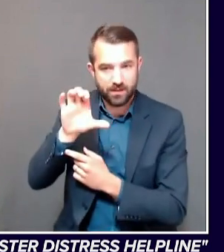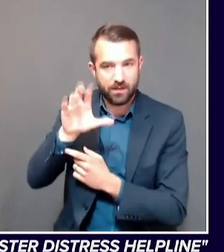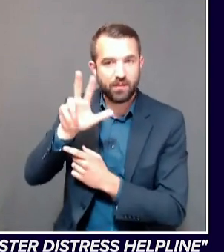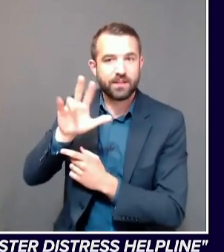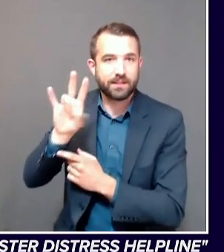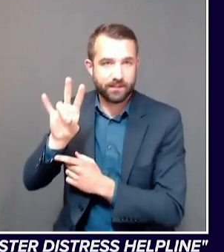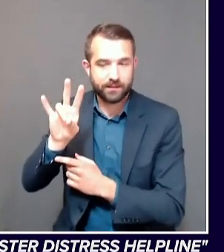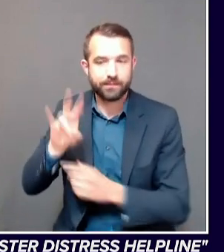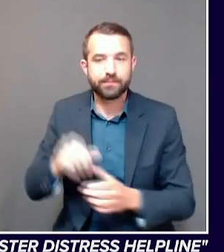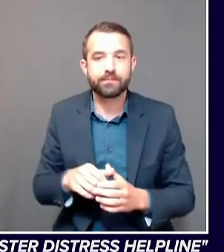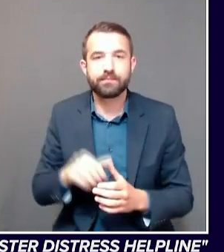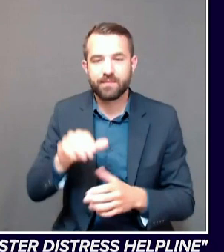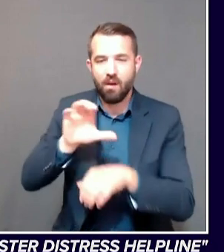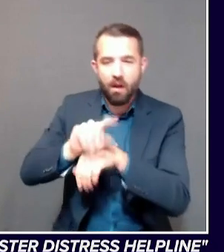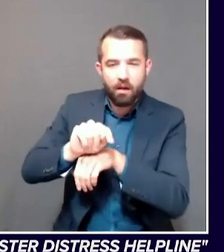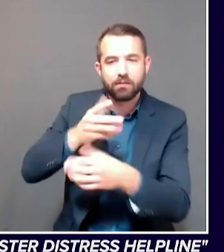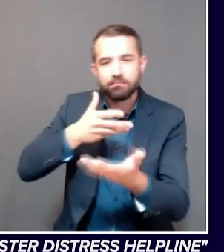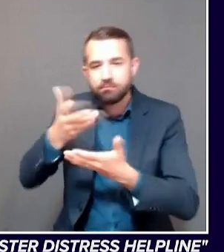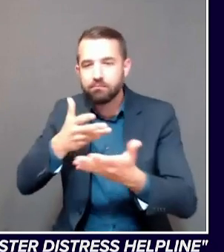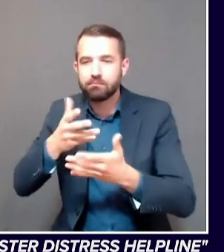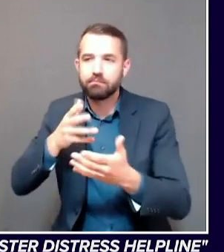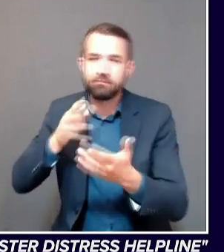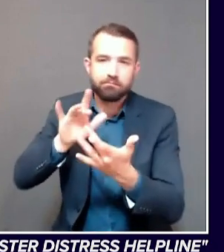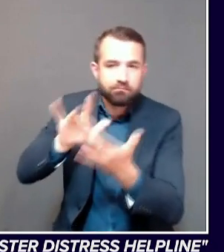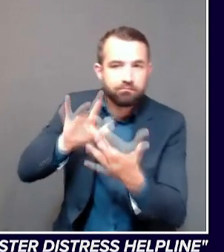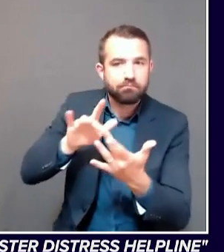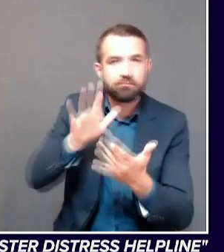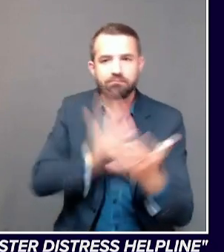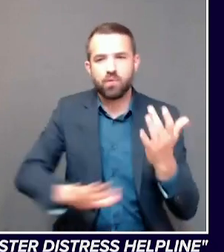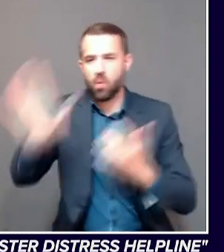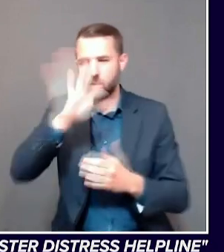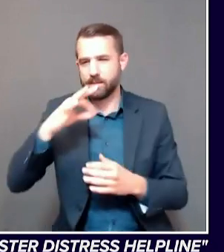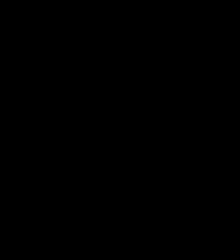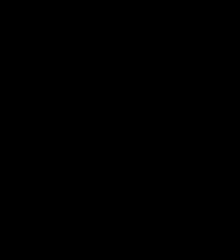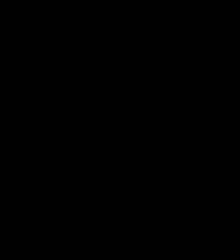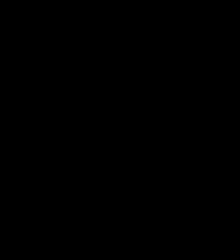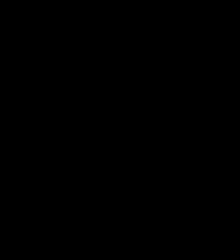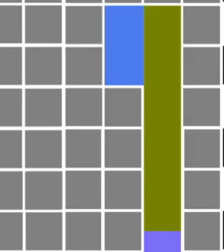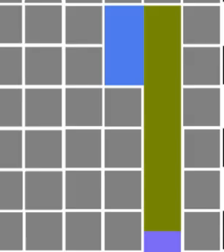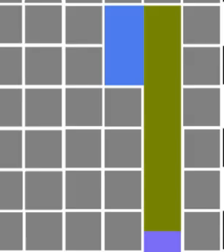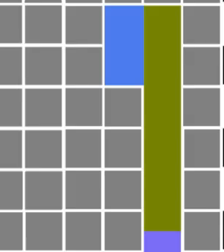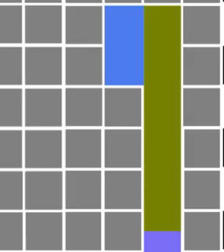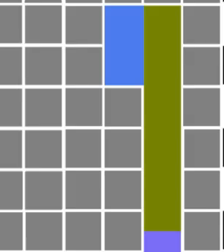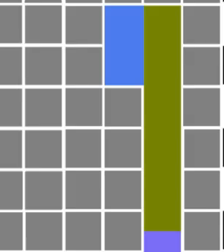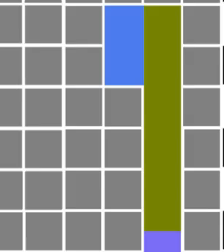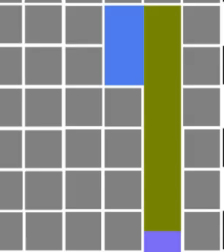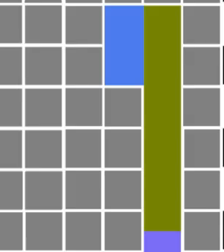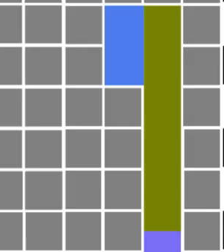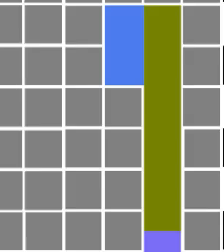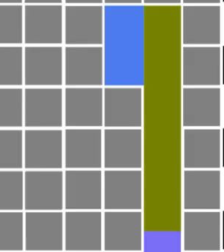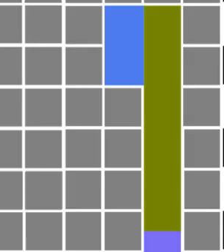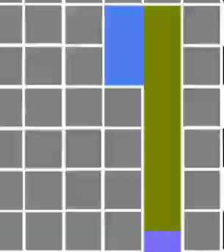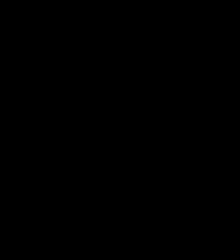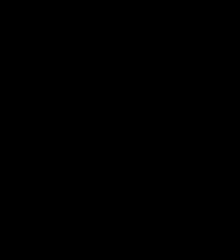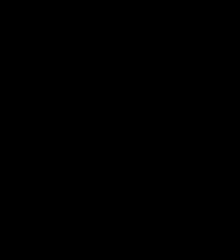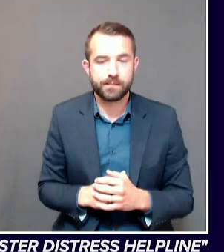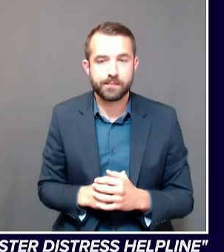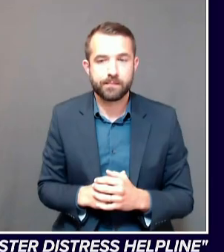8,637 consults from healthcare providers and members of the general public across the state.